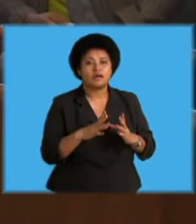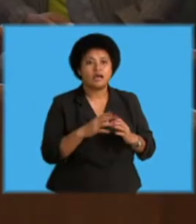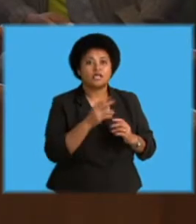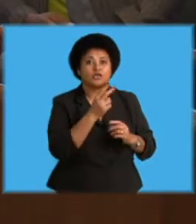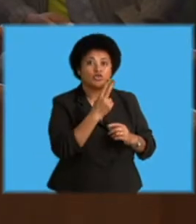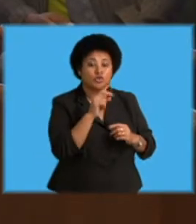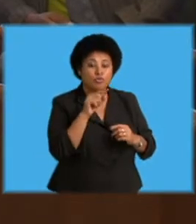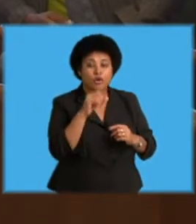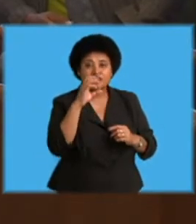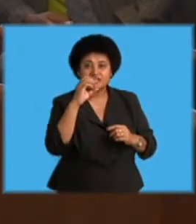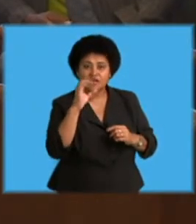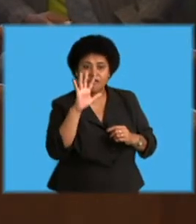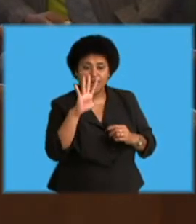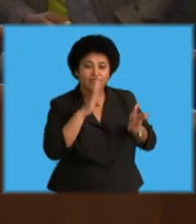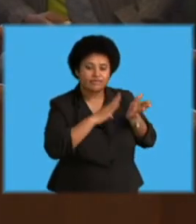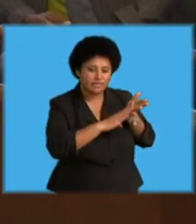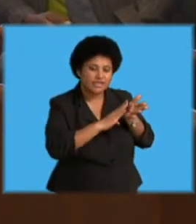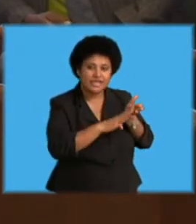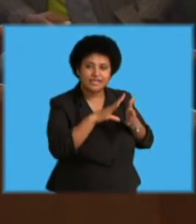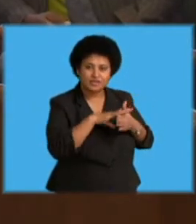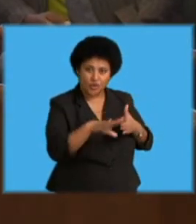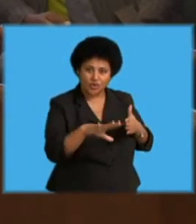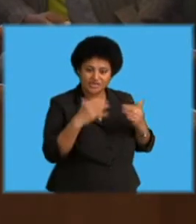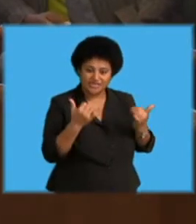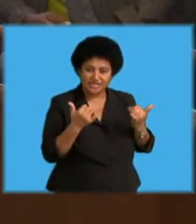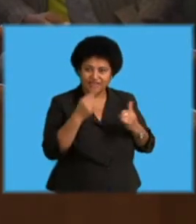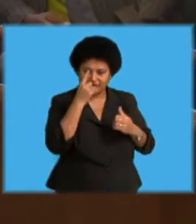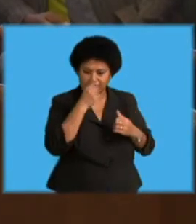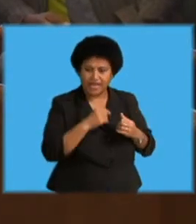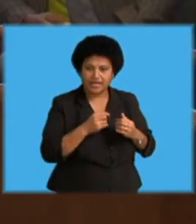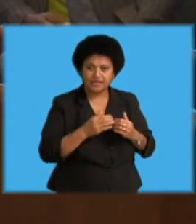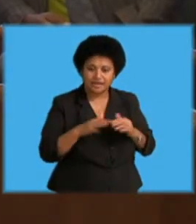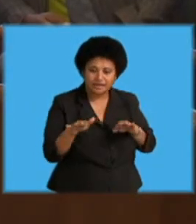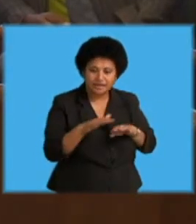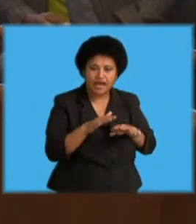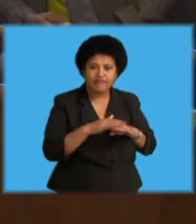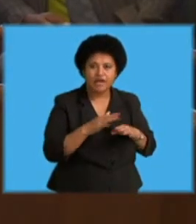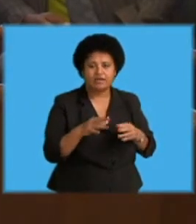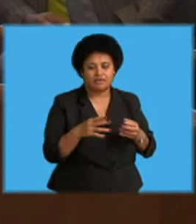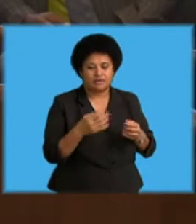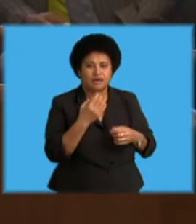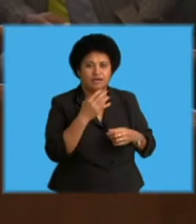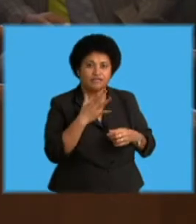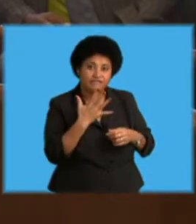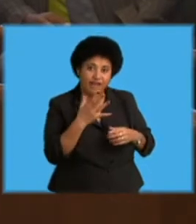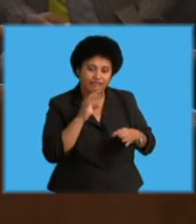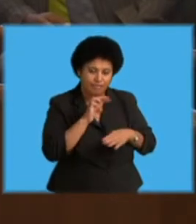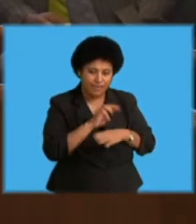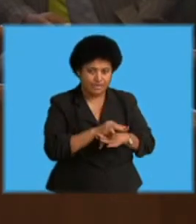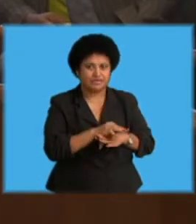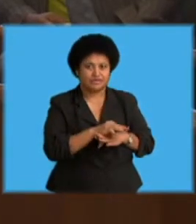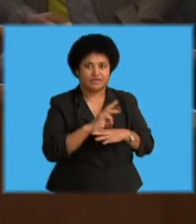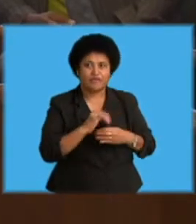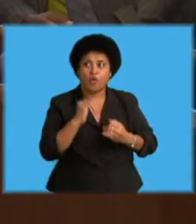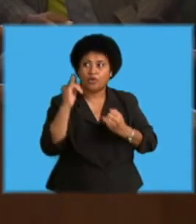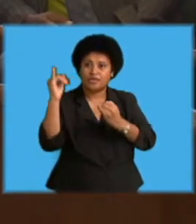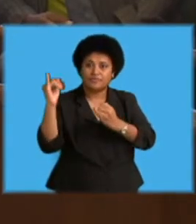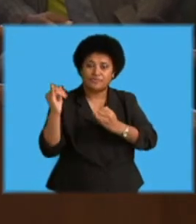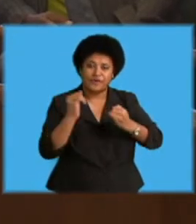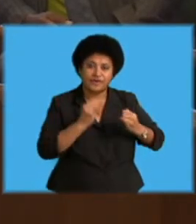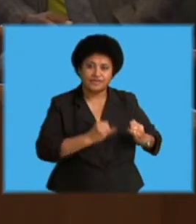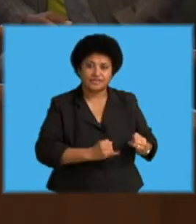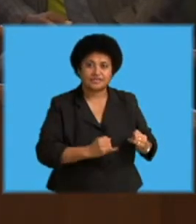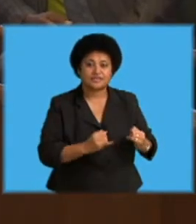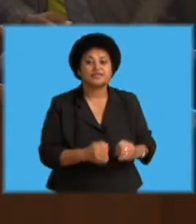$2.05 billion, sufficient to cover 5.5 months of imports and of course through the reserves. This is way